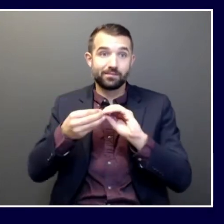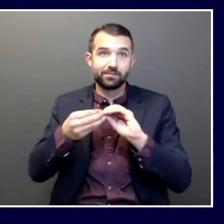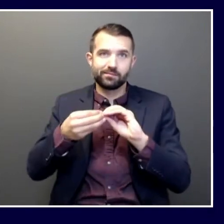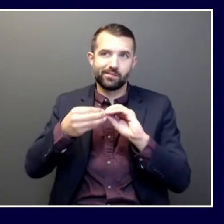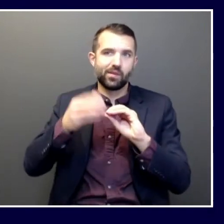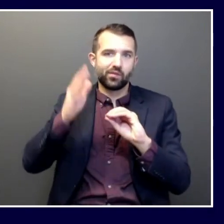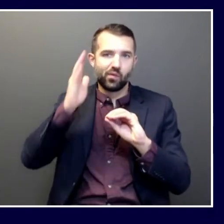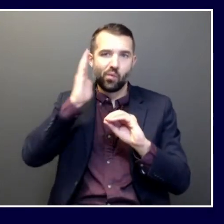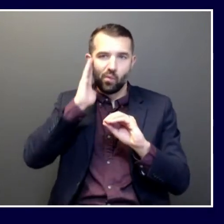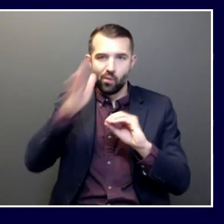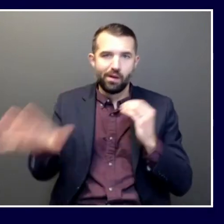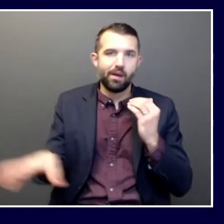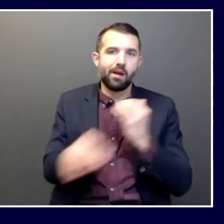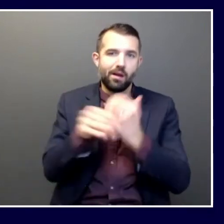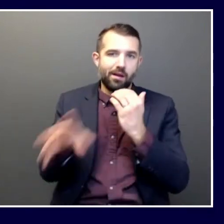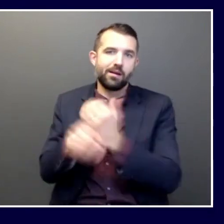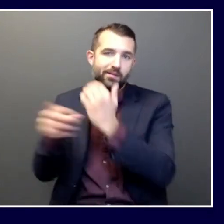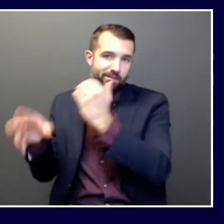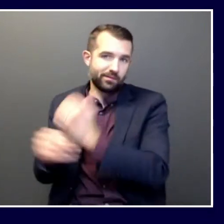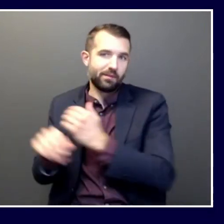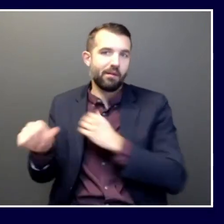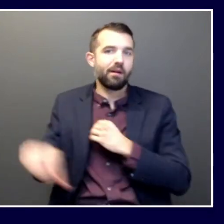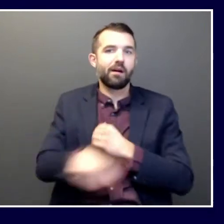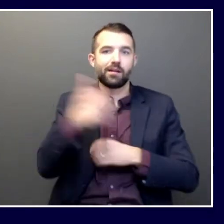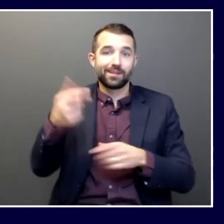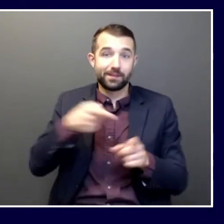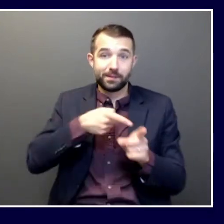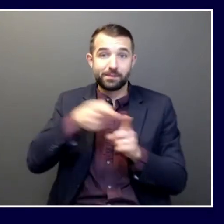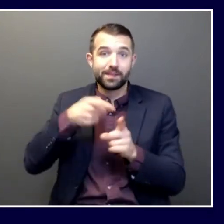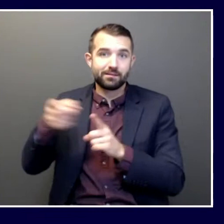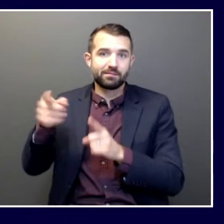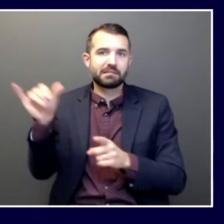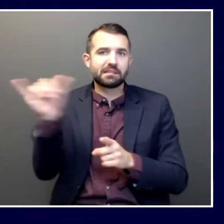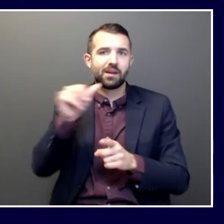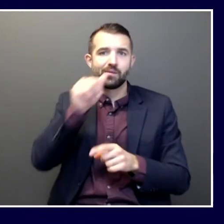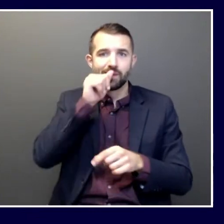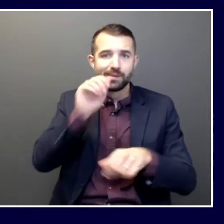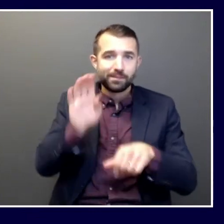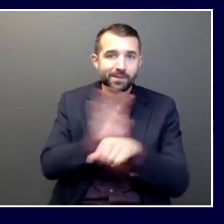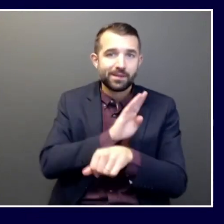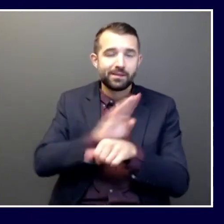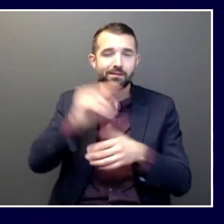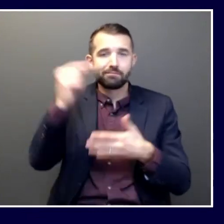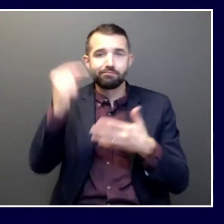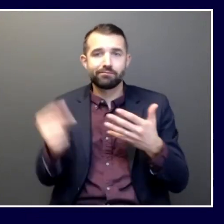the rule. So that is forthcoming. Thank you. Thank you.